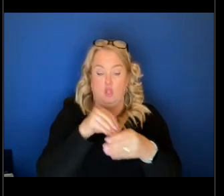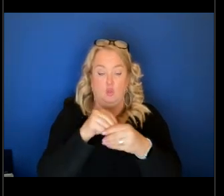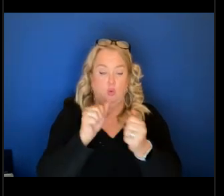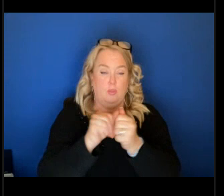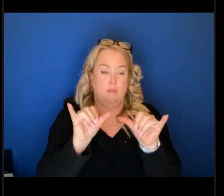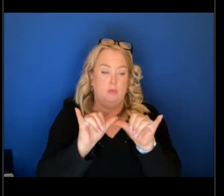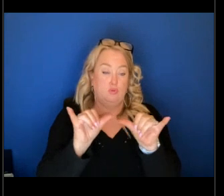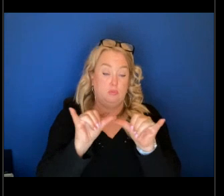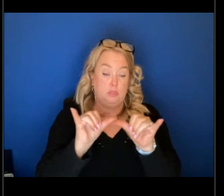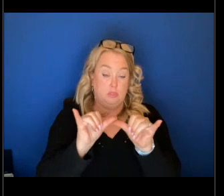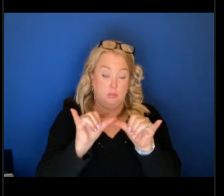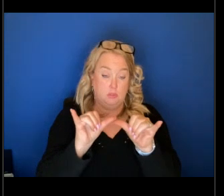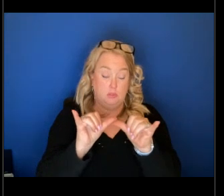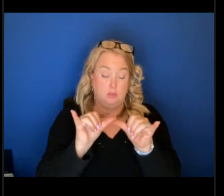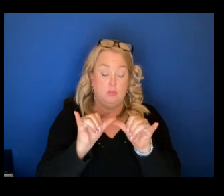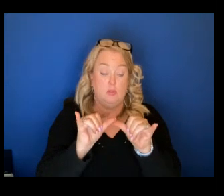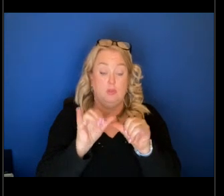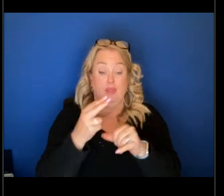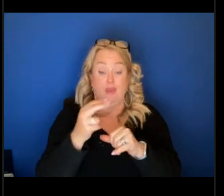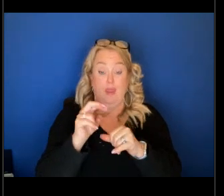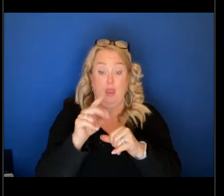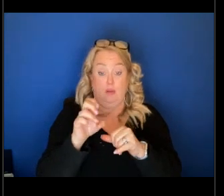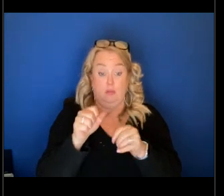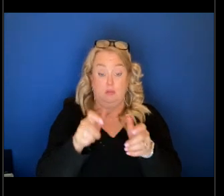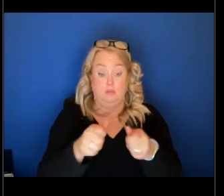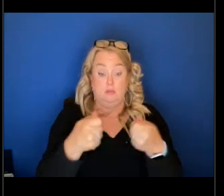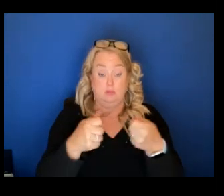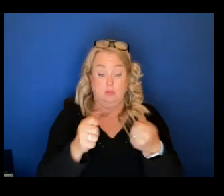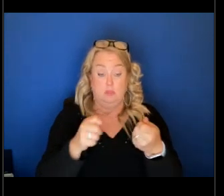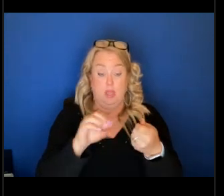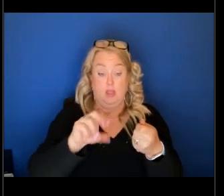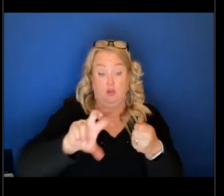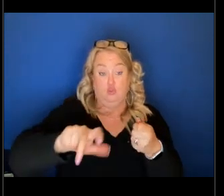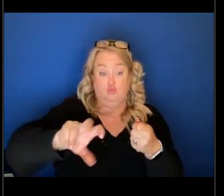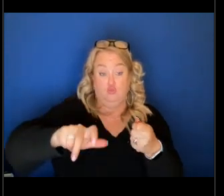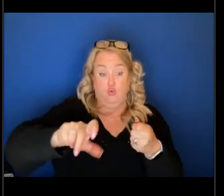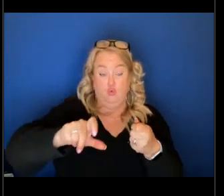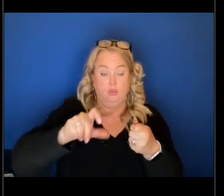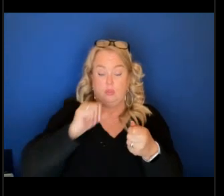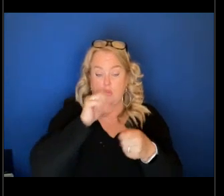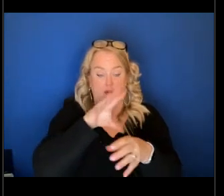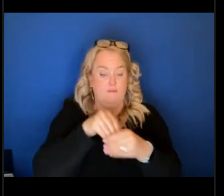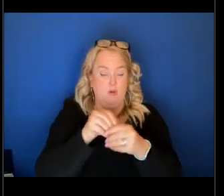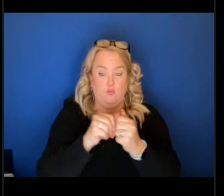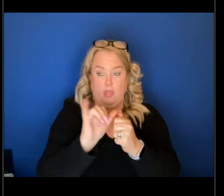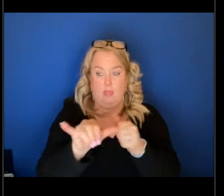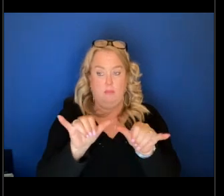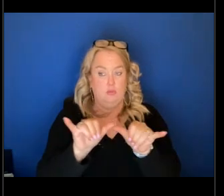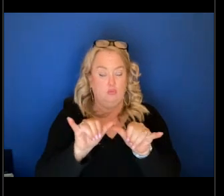turning space. Handles and controls are excluded from this measurement.